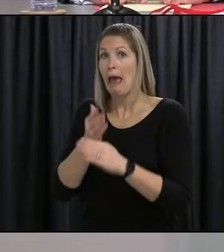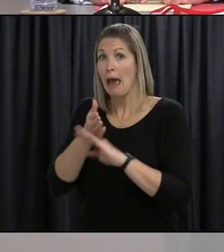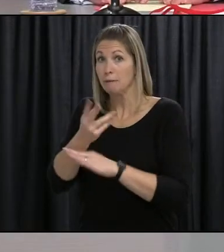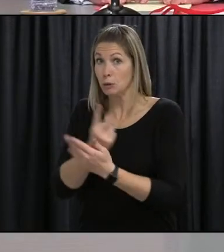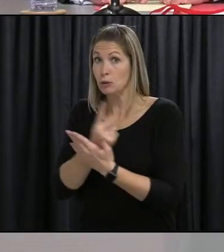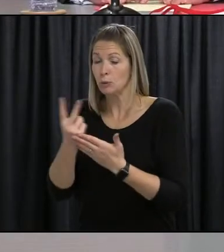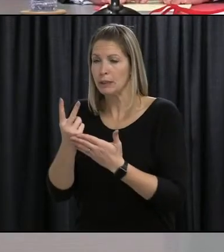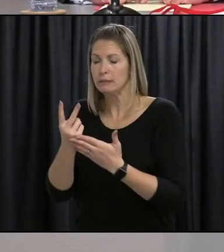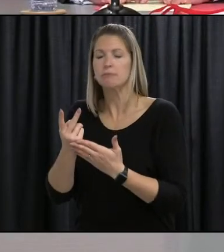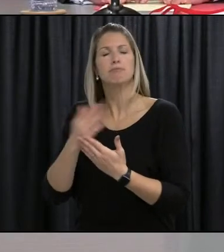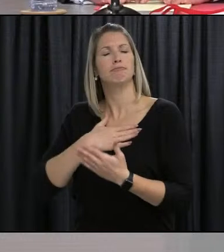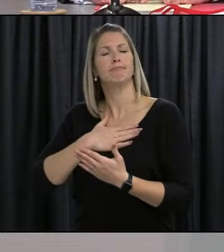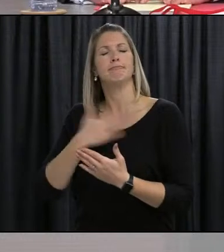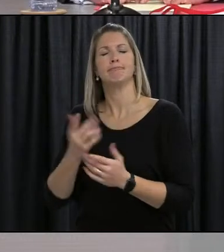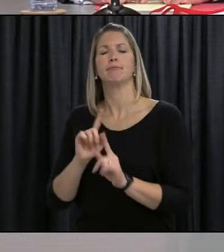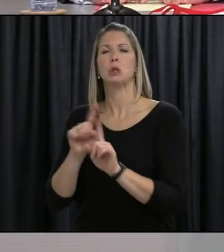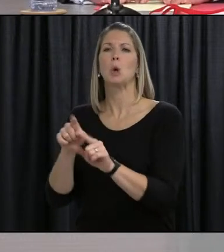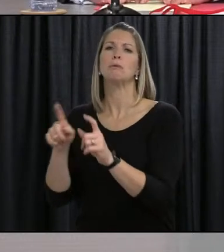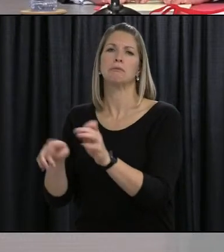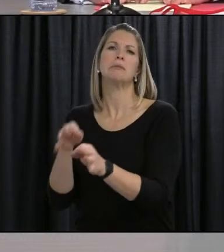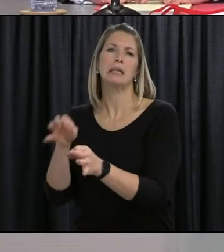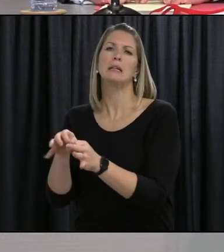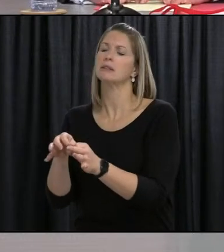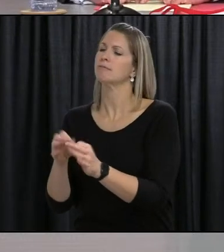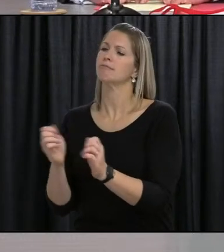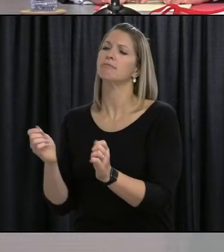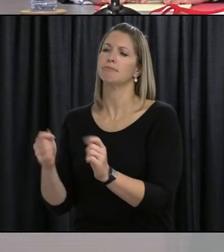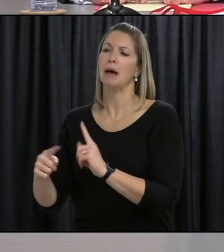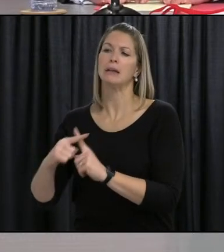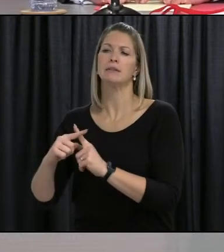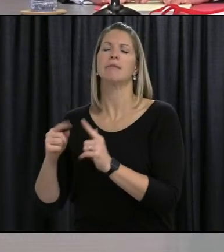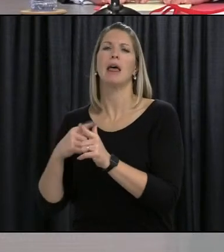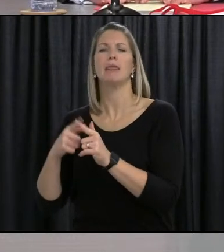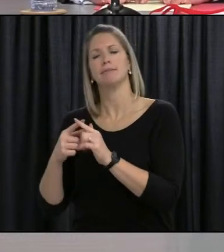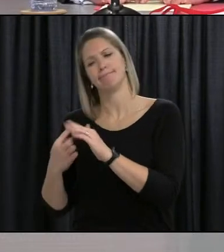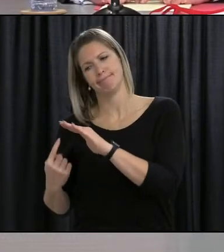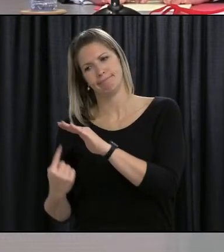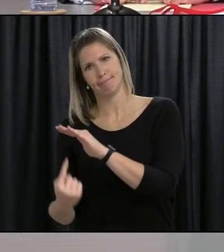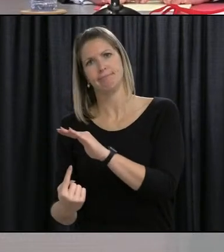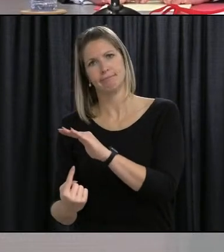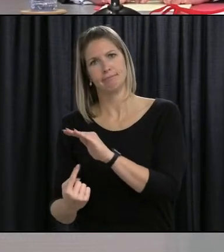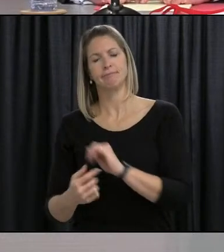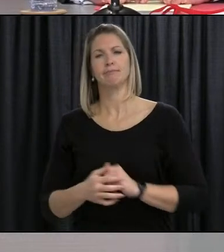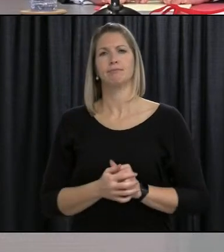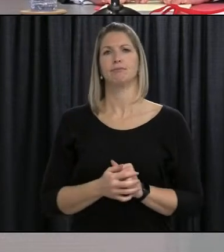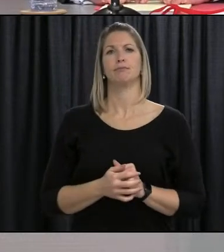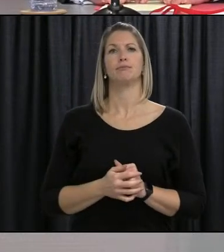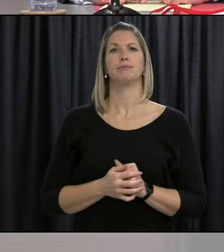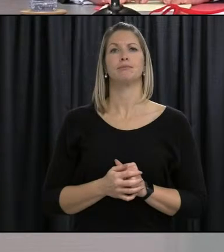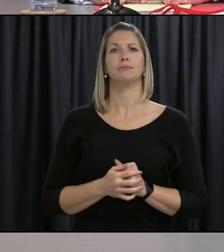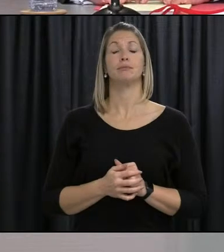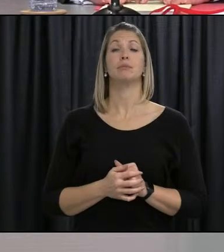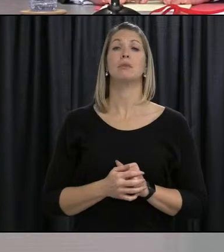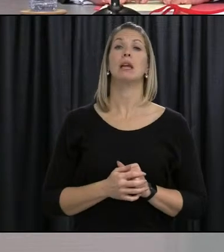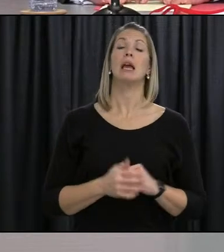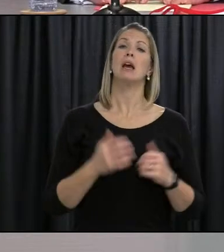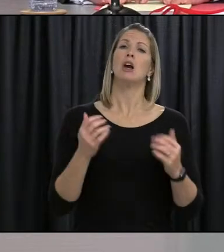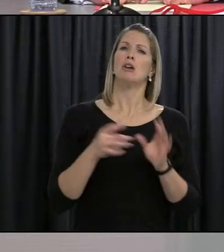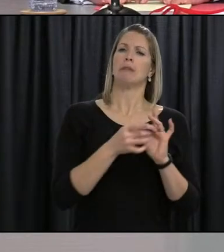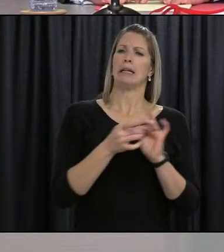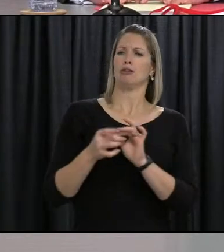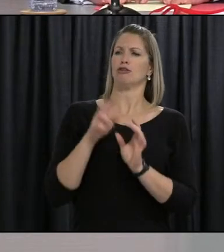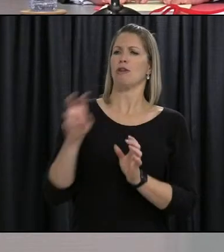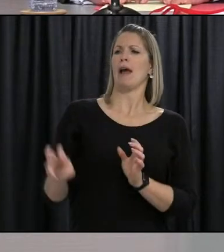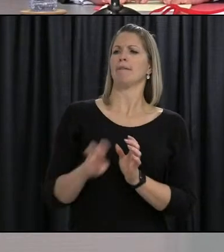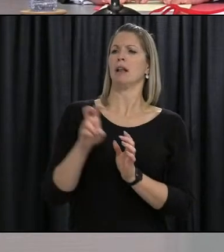And we haven't heard any updates in the last little while. I'm wondering if you have the numbers on exemptions. How many exemptions are being